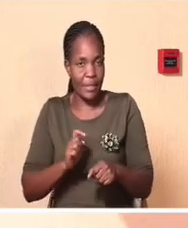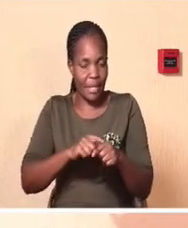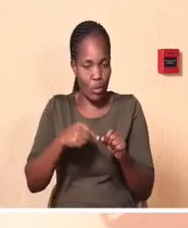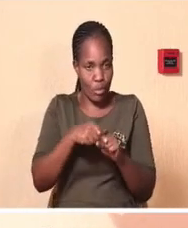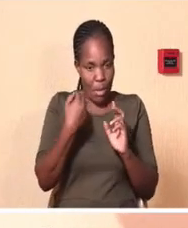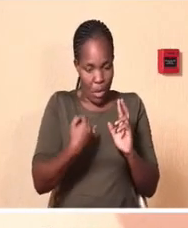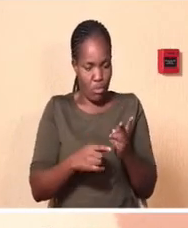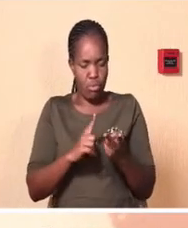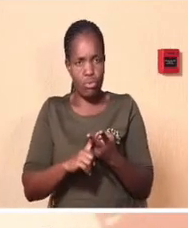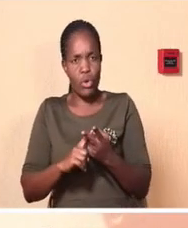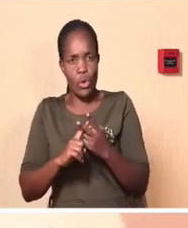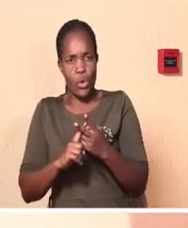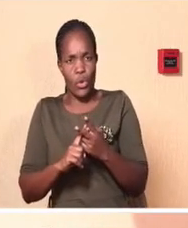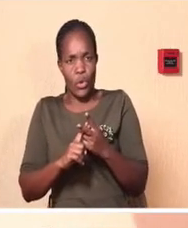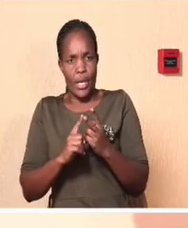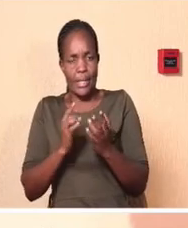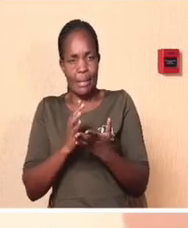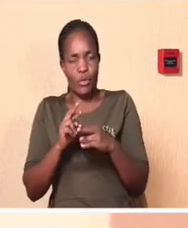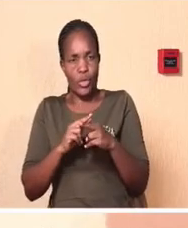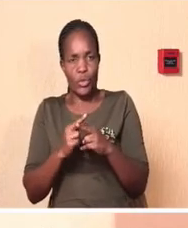hear something, some people call it